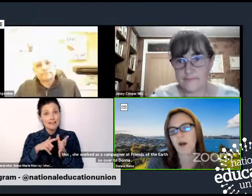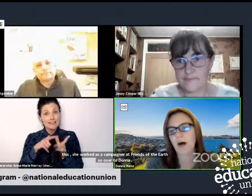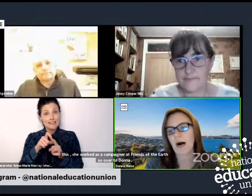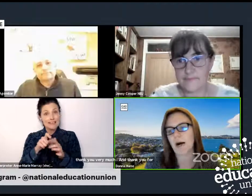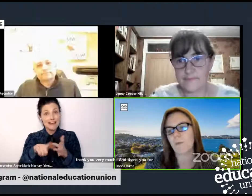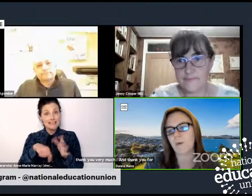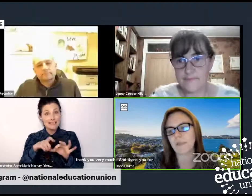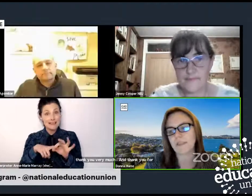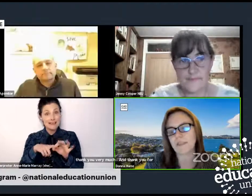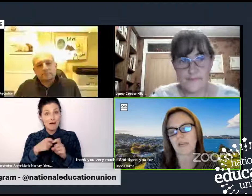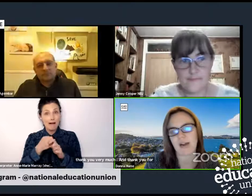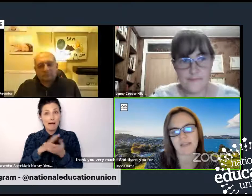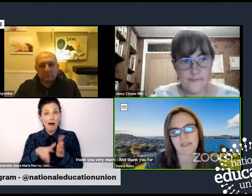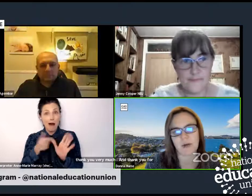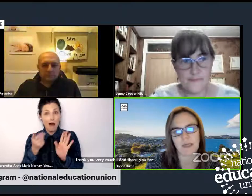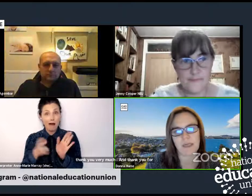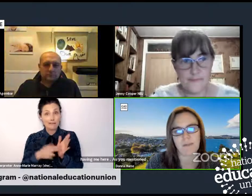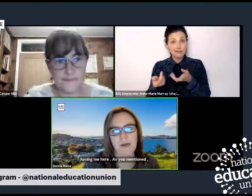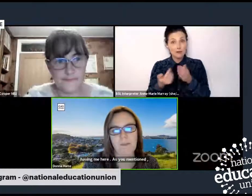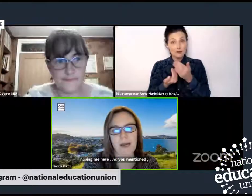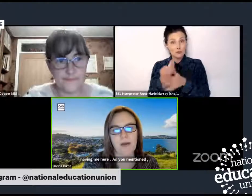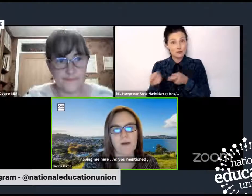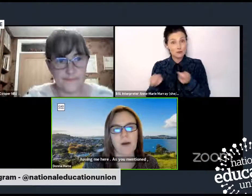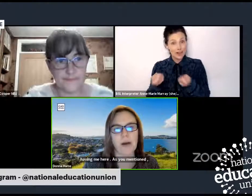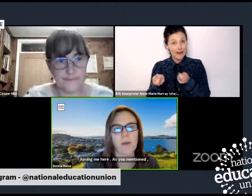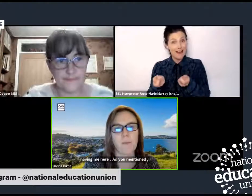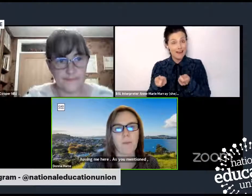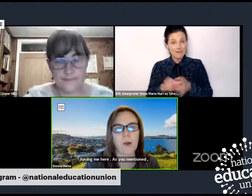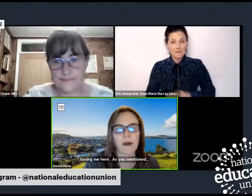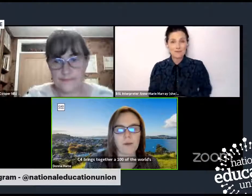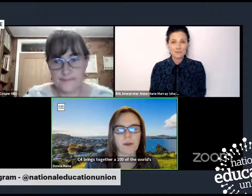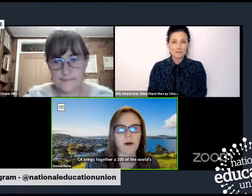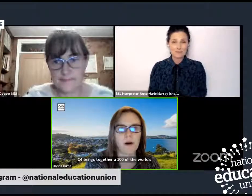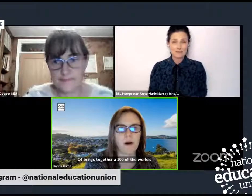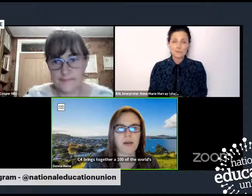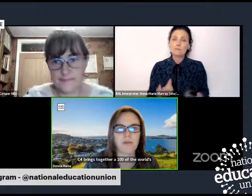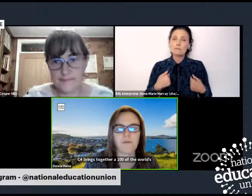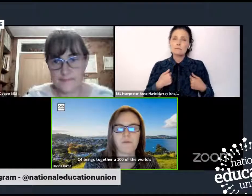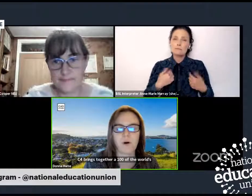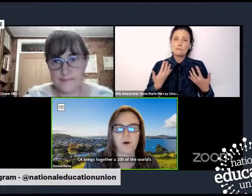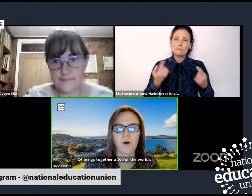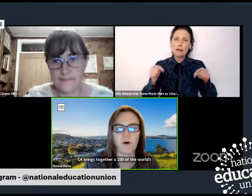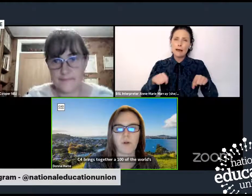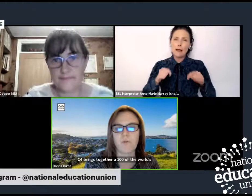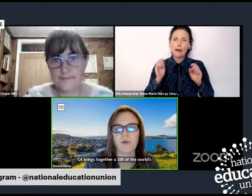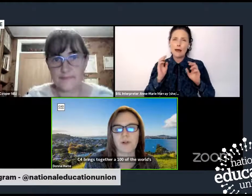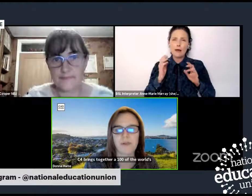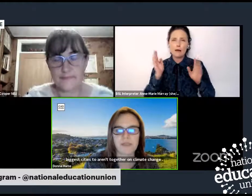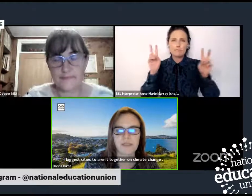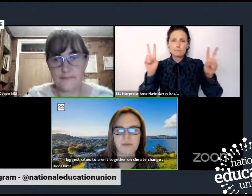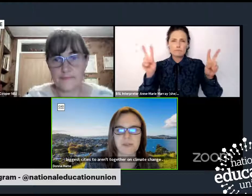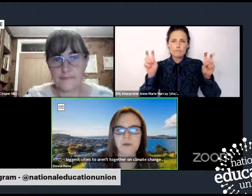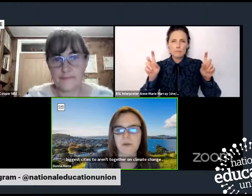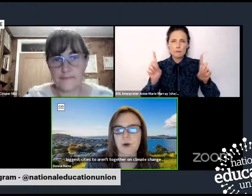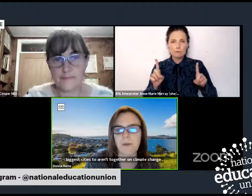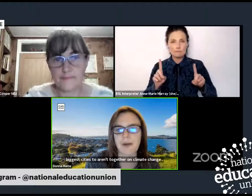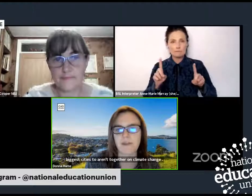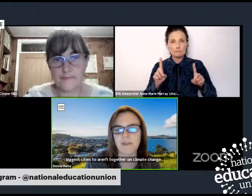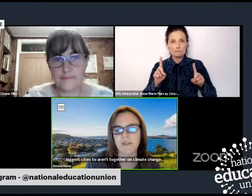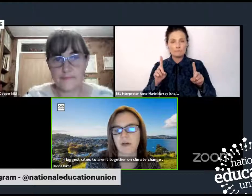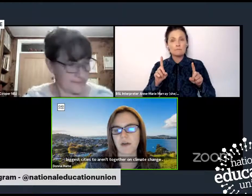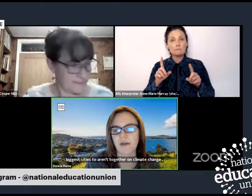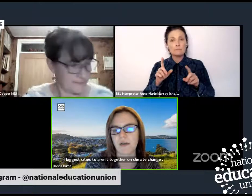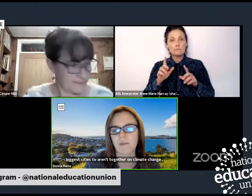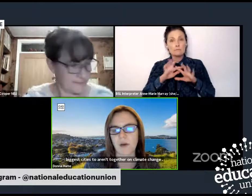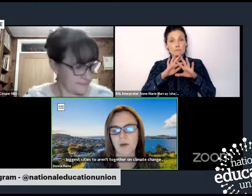And I was kind of asked to talk a little bit about where we are kind of on the overall climate situation with COP